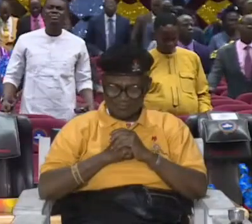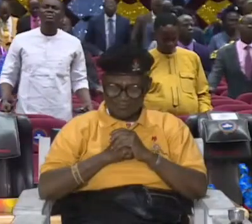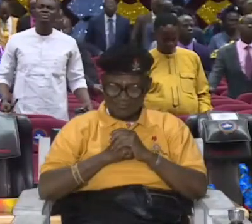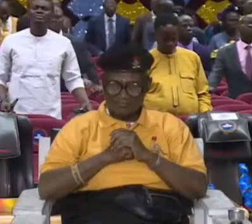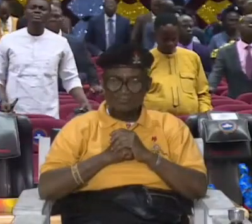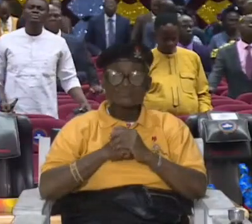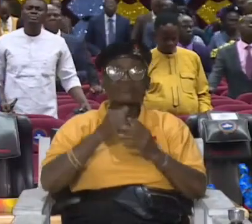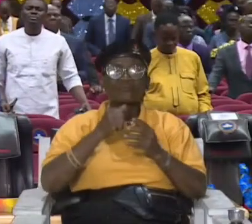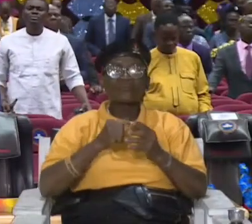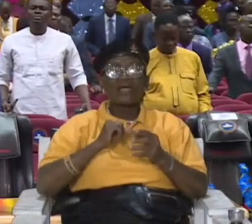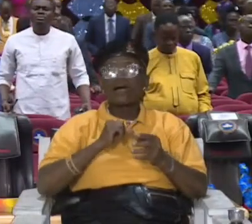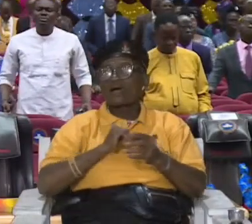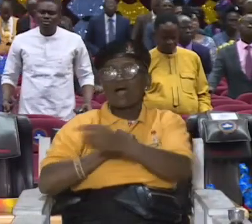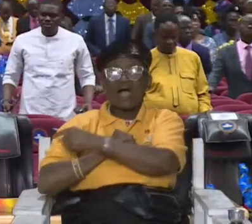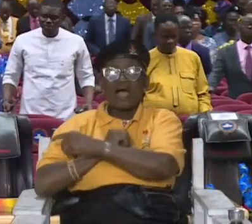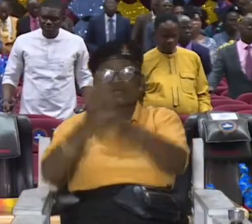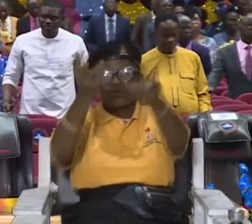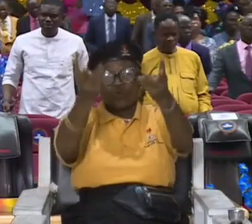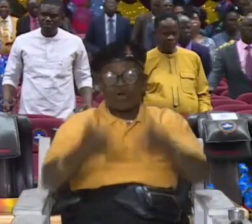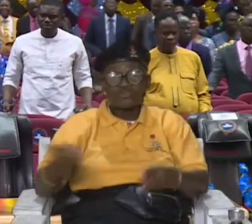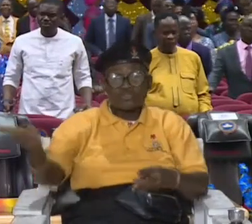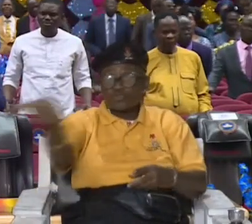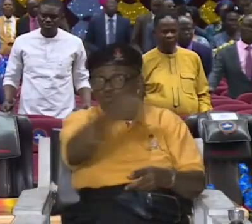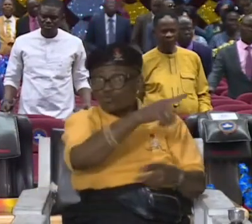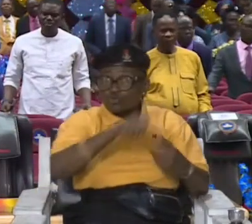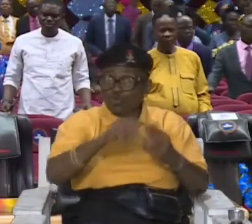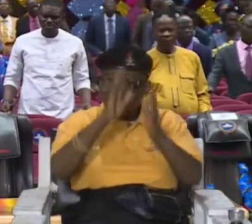I want you to pray one more prayer.